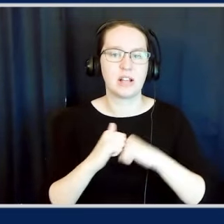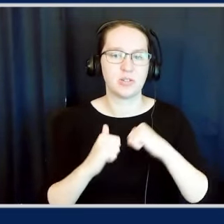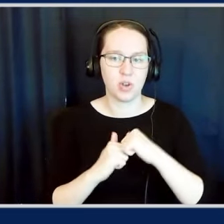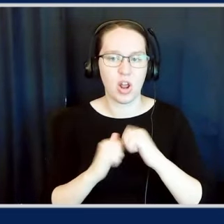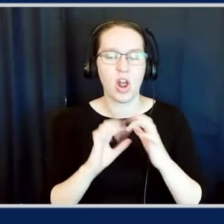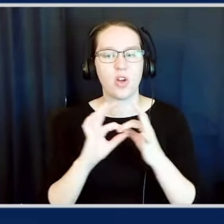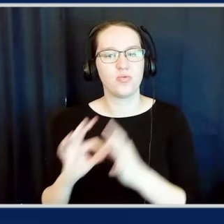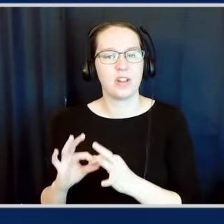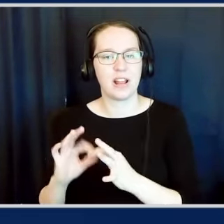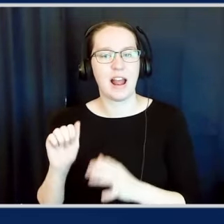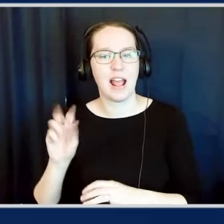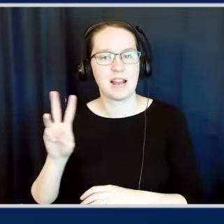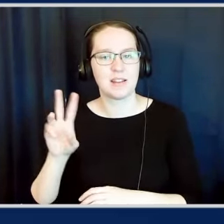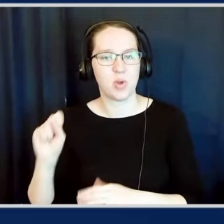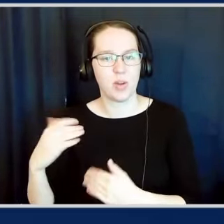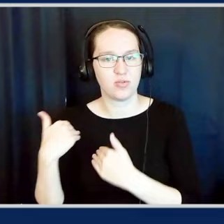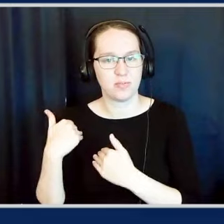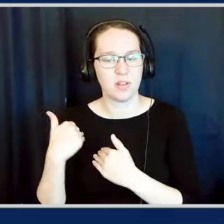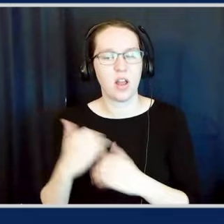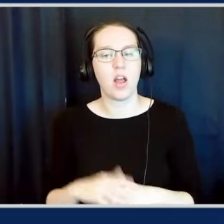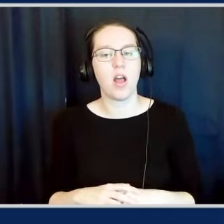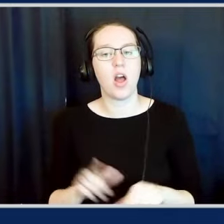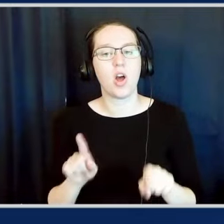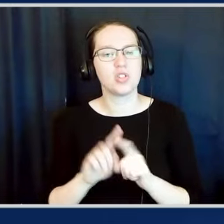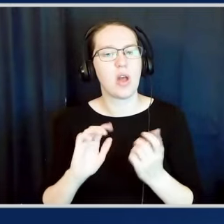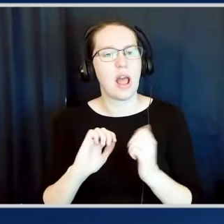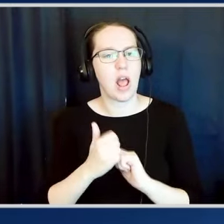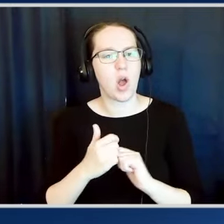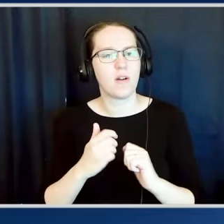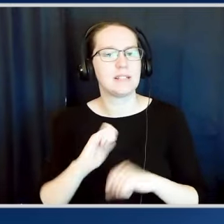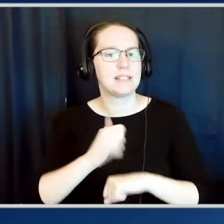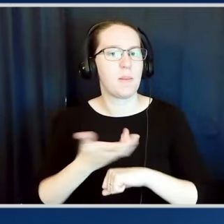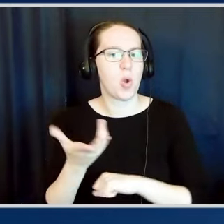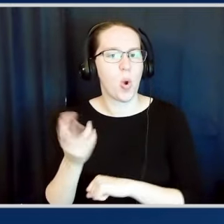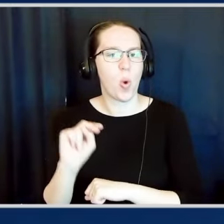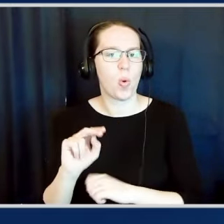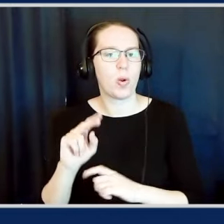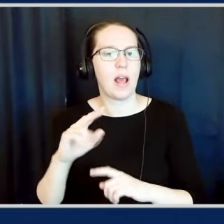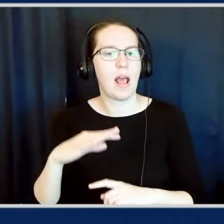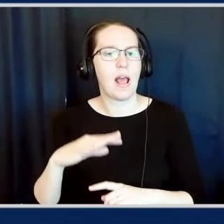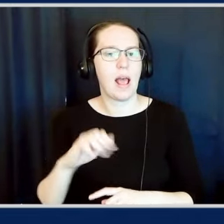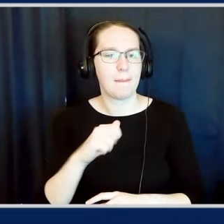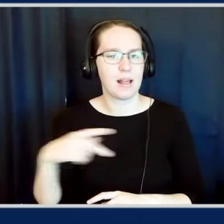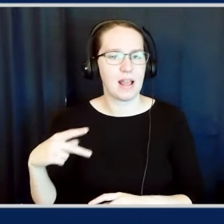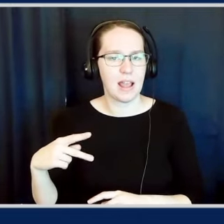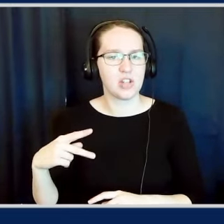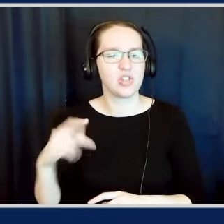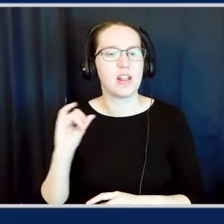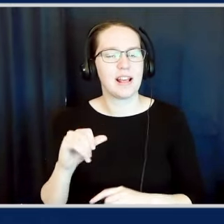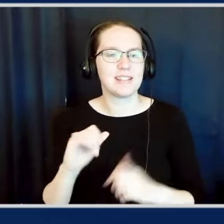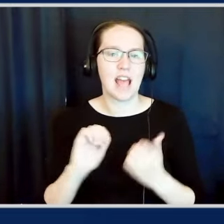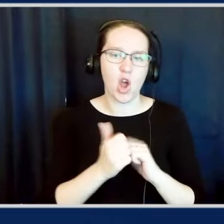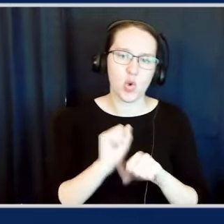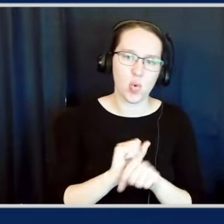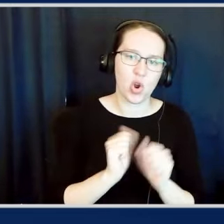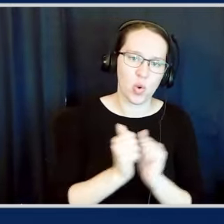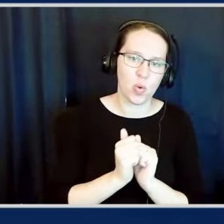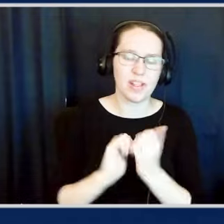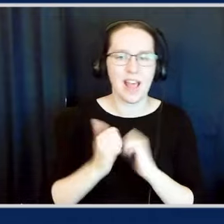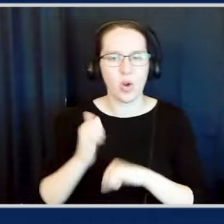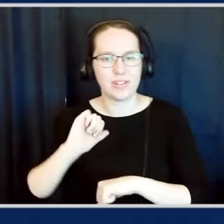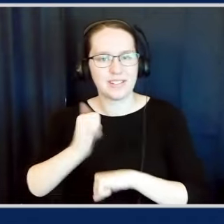responsibility. On top of that, there's how you configure your own applications. And that's where I think, right, how you work with and what you do to set up your Nitro Enclave is